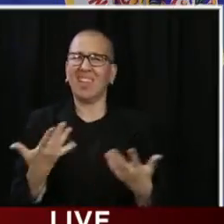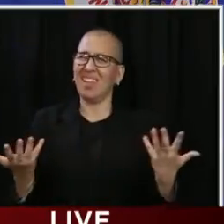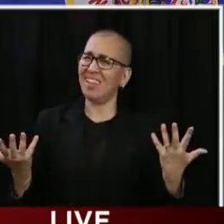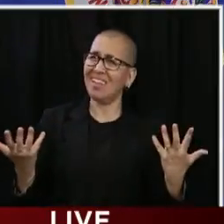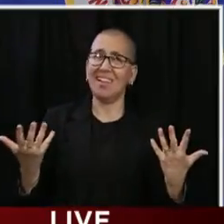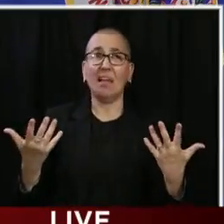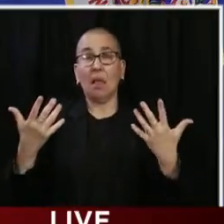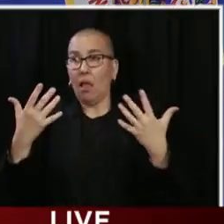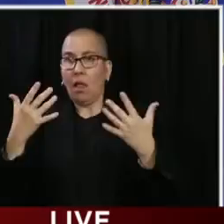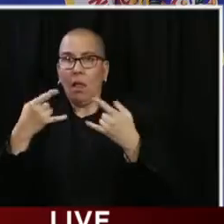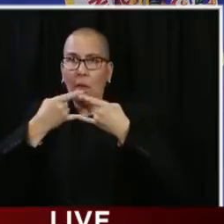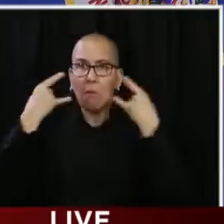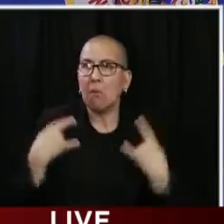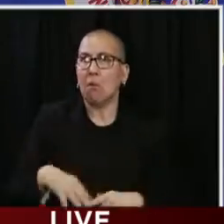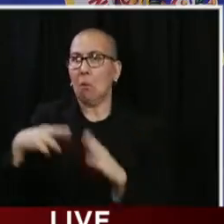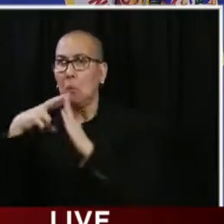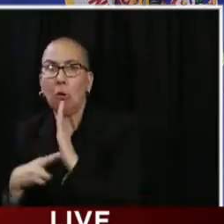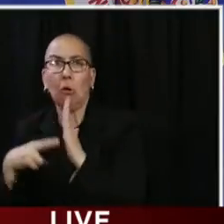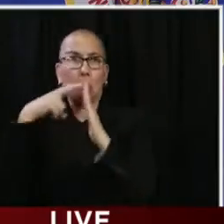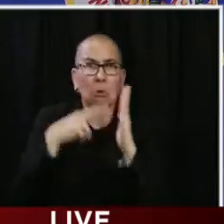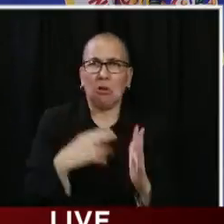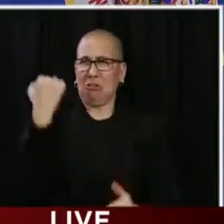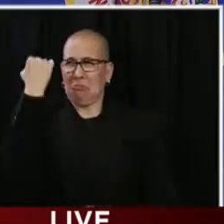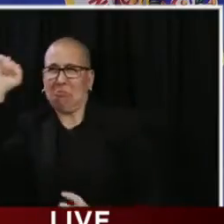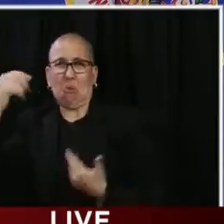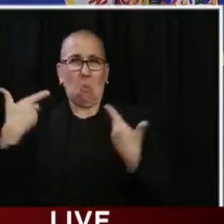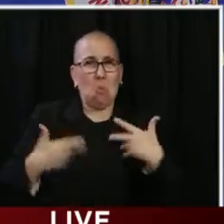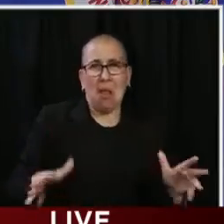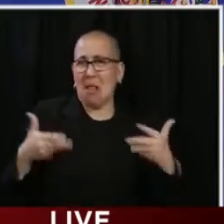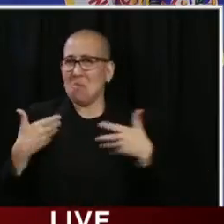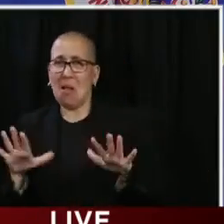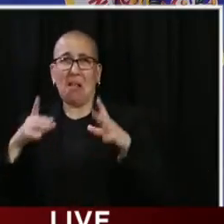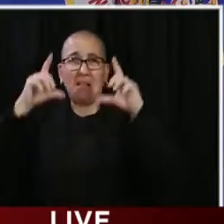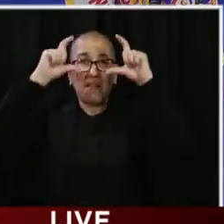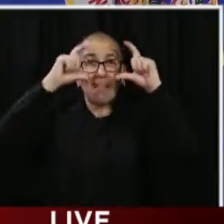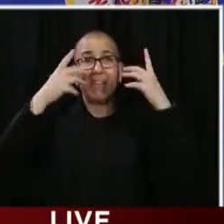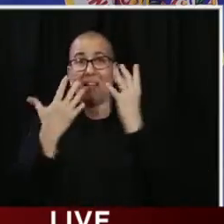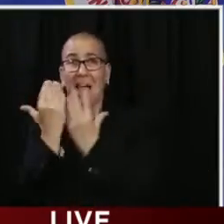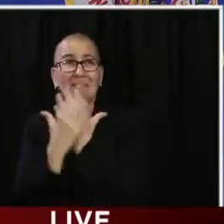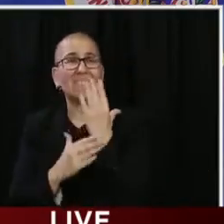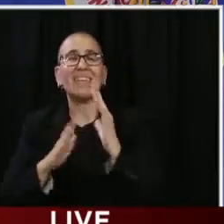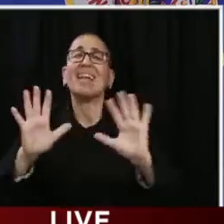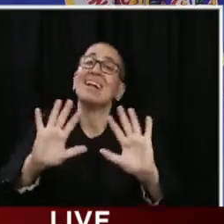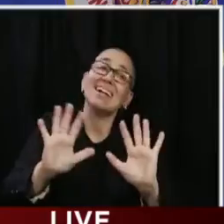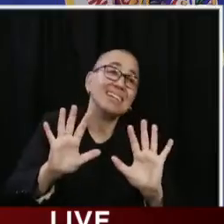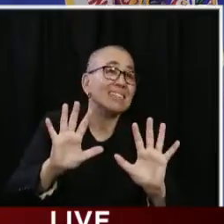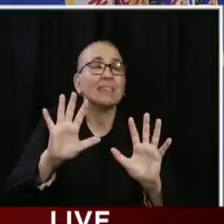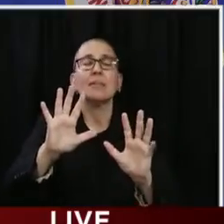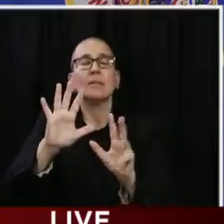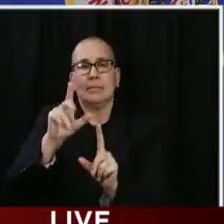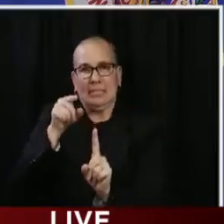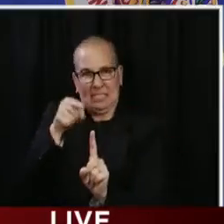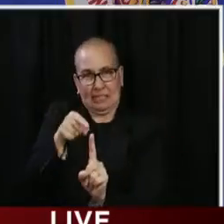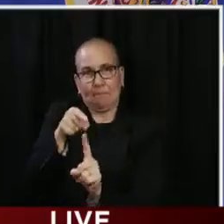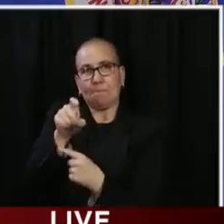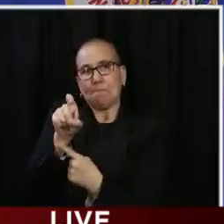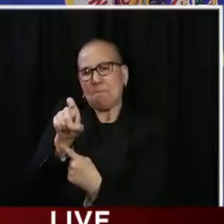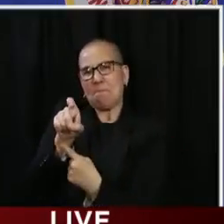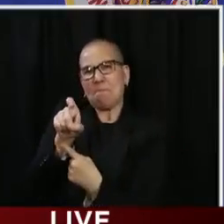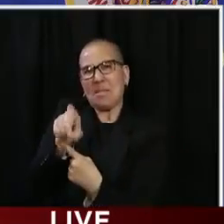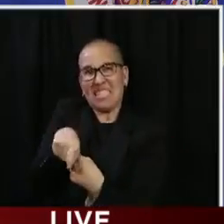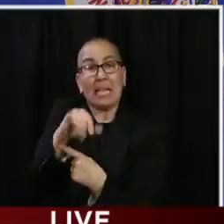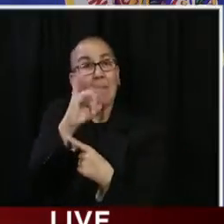up, reservations for restaurants in Georgia are only 15% of what they were before. consumers are going to make the choice. Consumers are going to go back